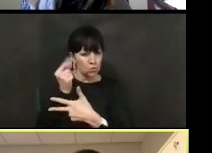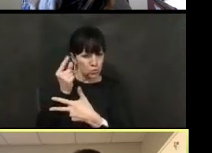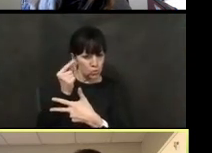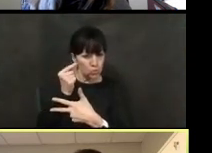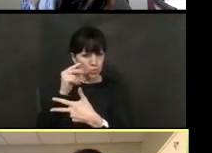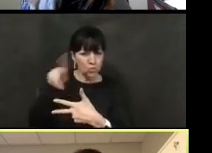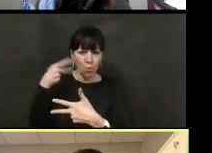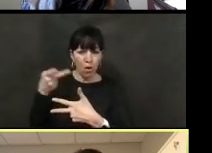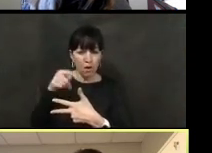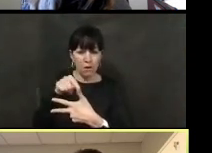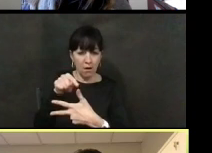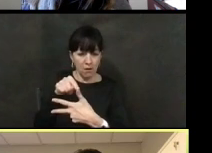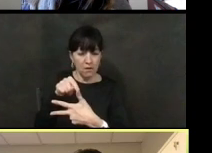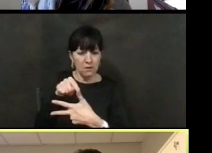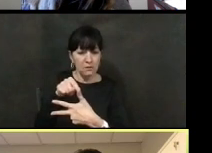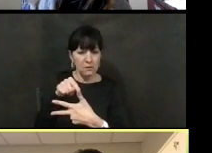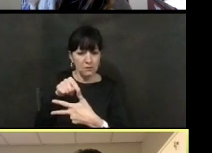interstate